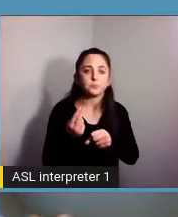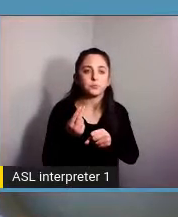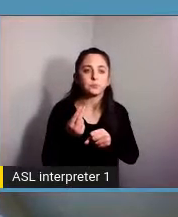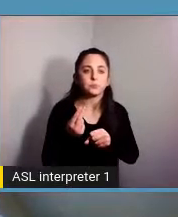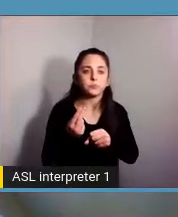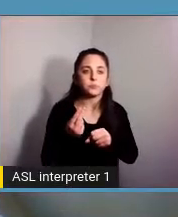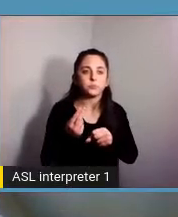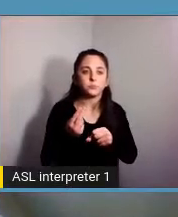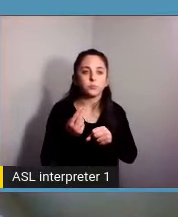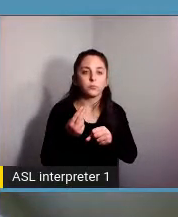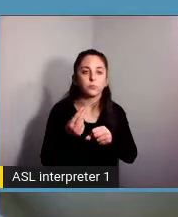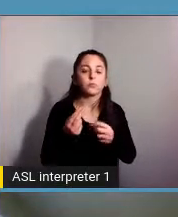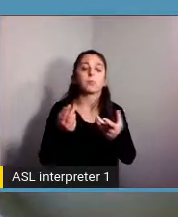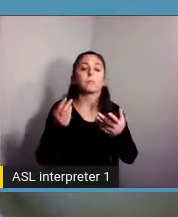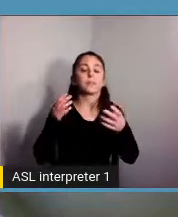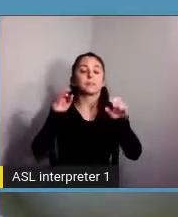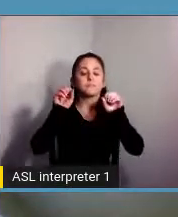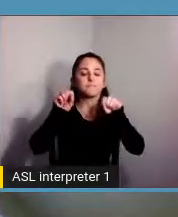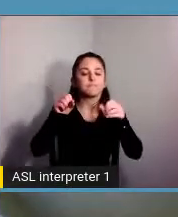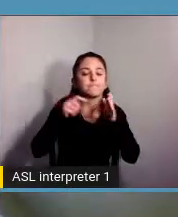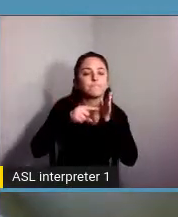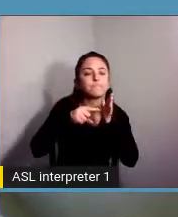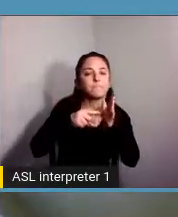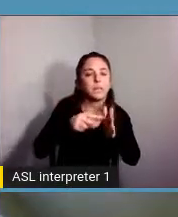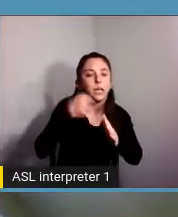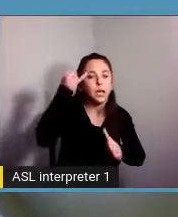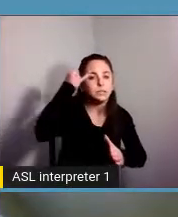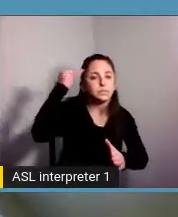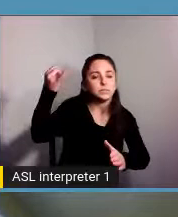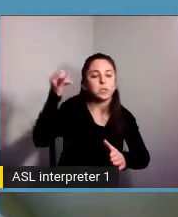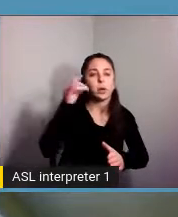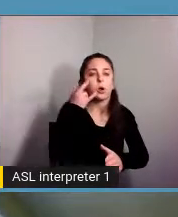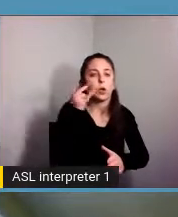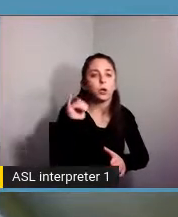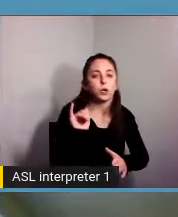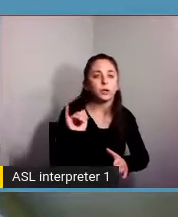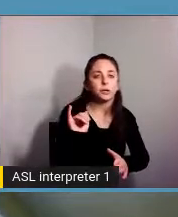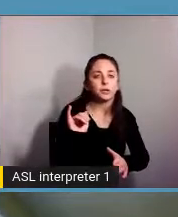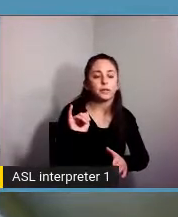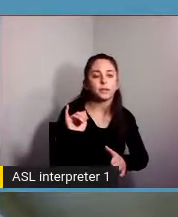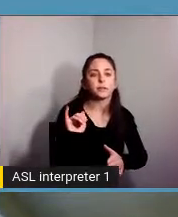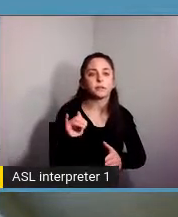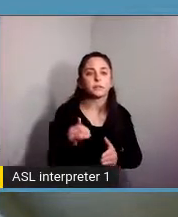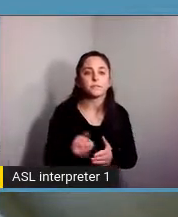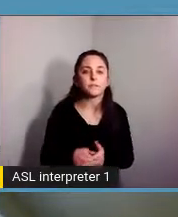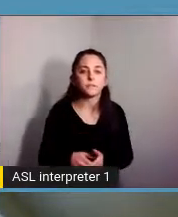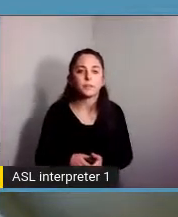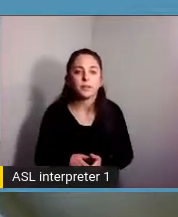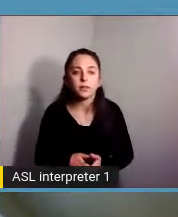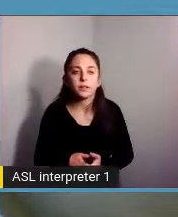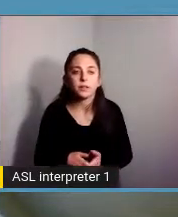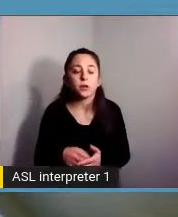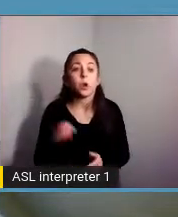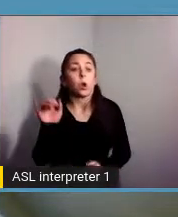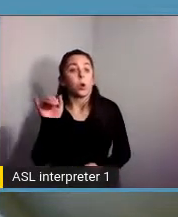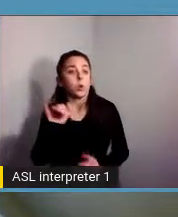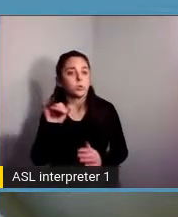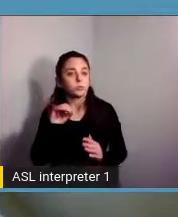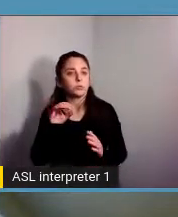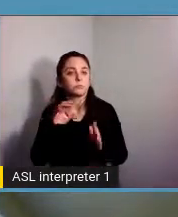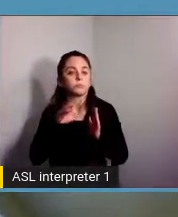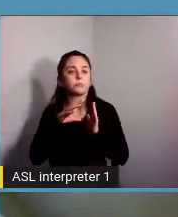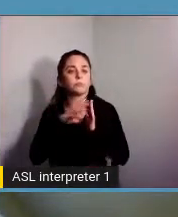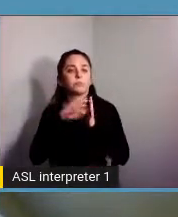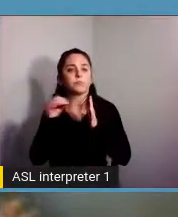sight impaired could feel the model and get an idea what it all looked like, but then also do a scaled model of, for example, one of the